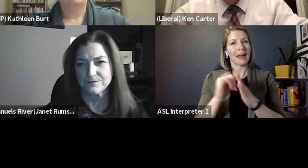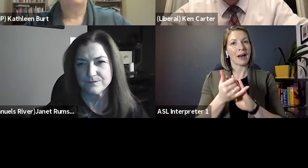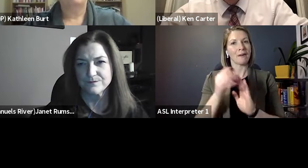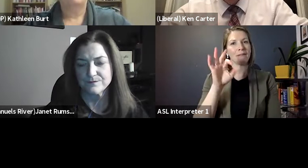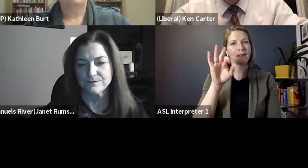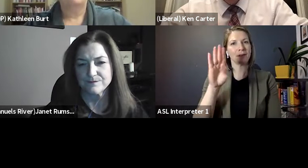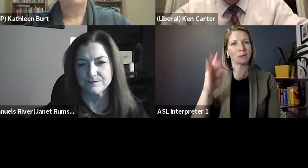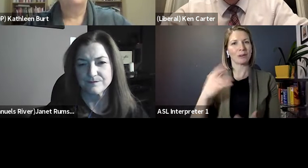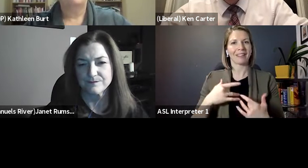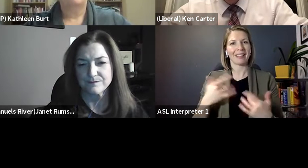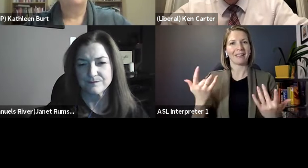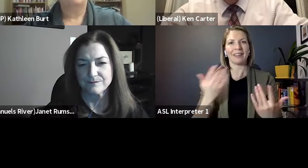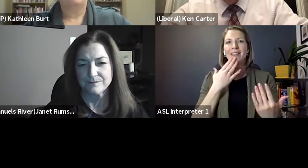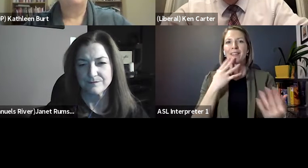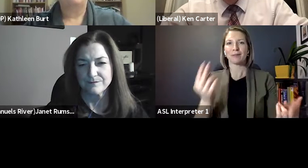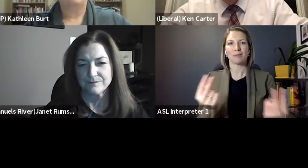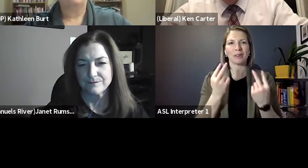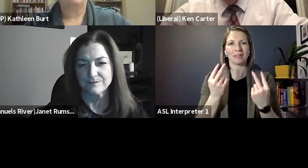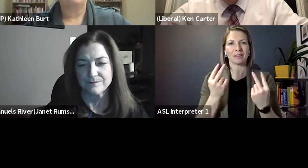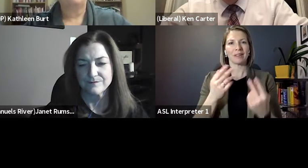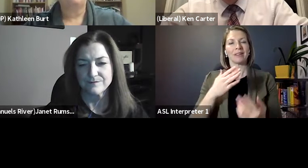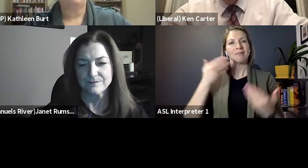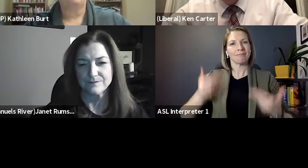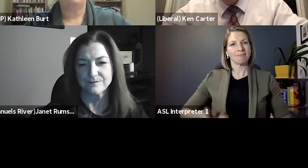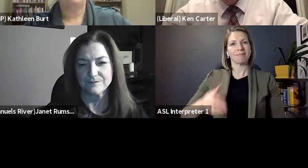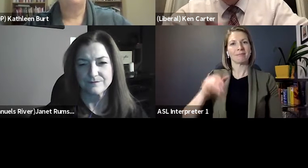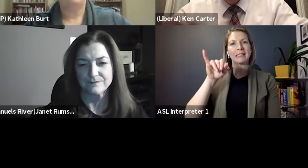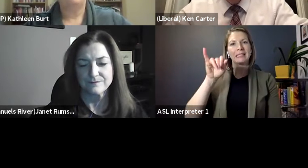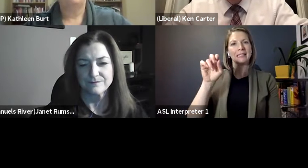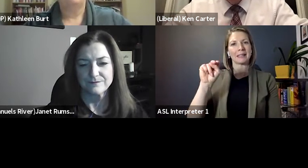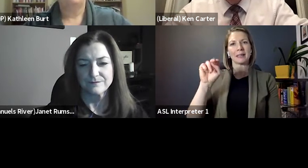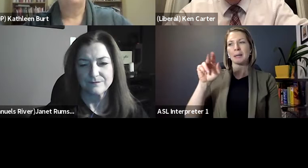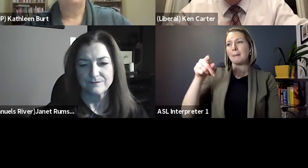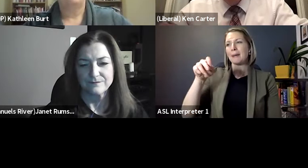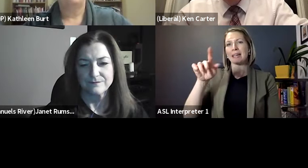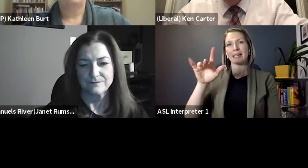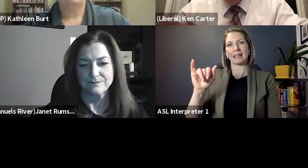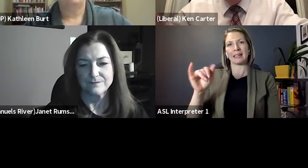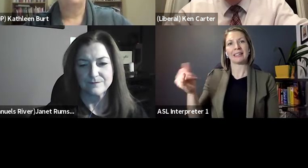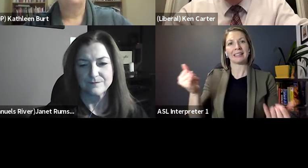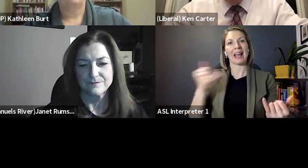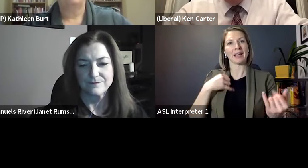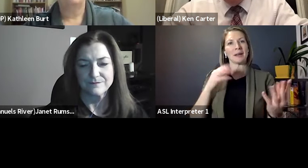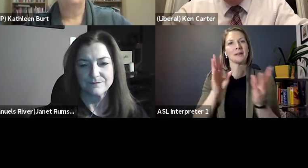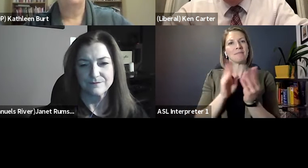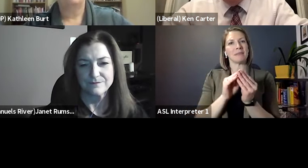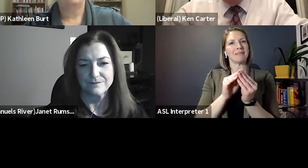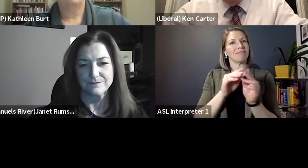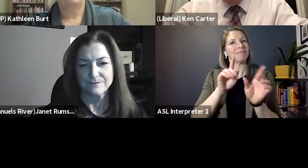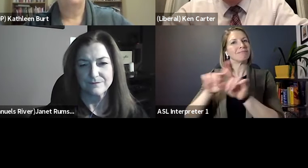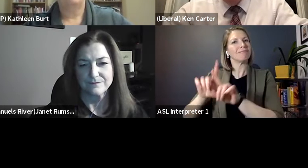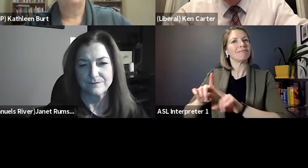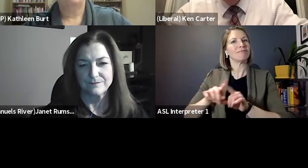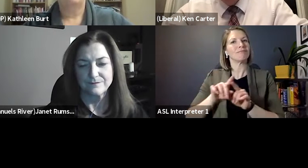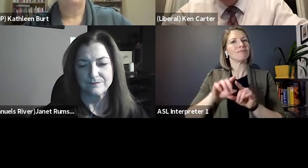attending. My name is Ian Patey, and I'm the moderator for tonight's Meet the Candidates Forum. This event